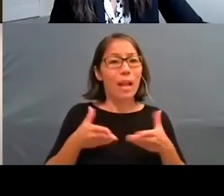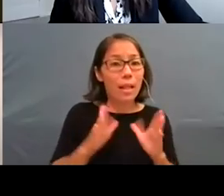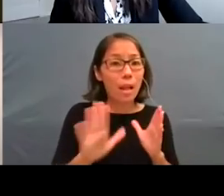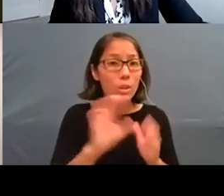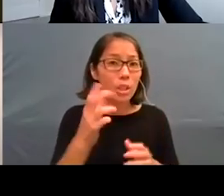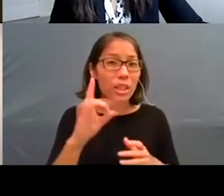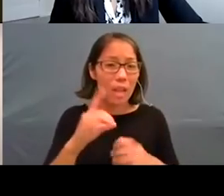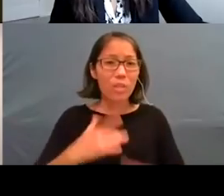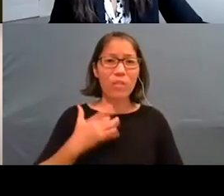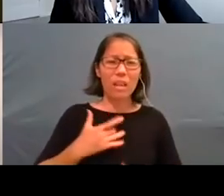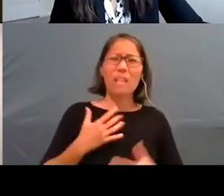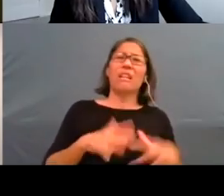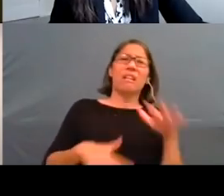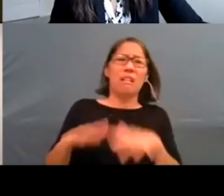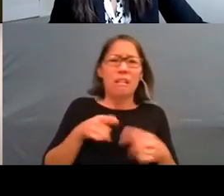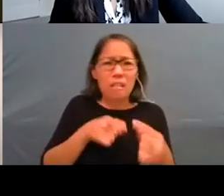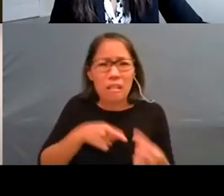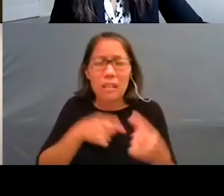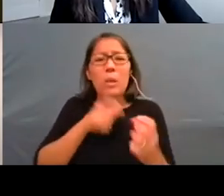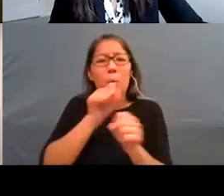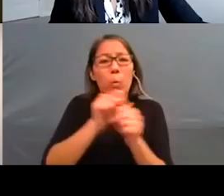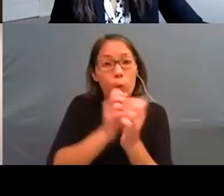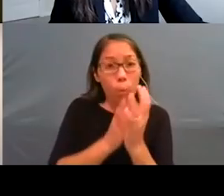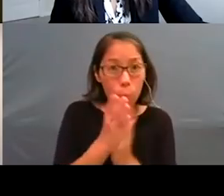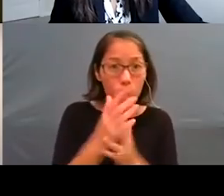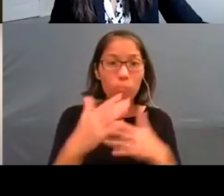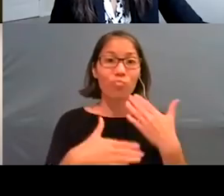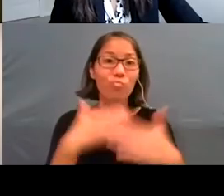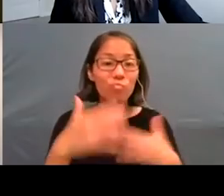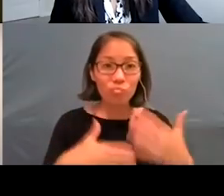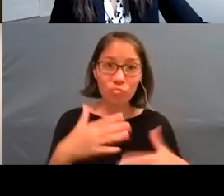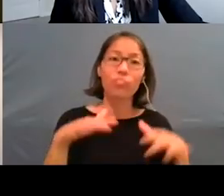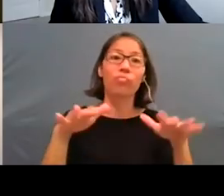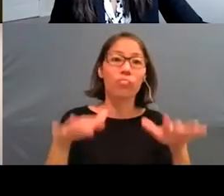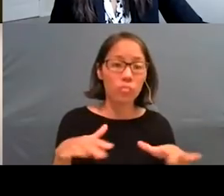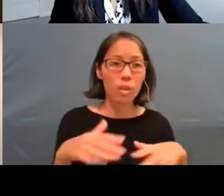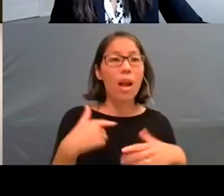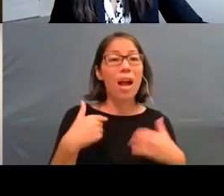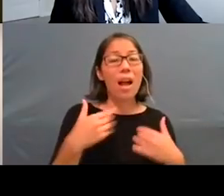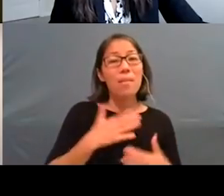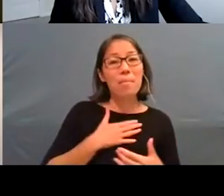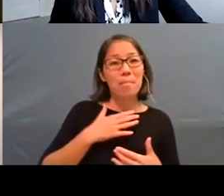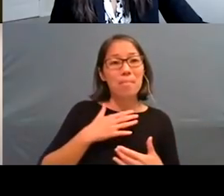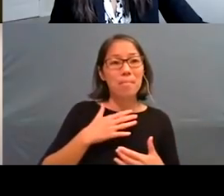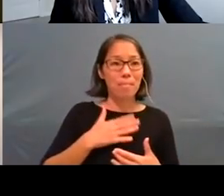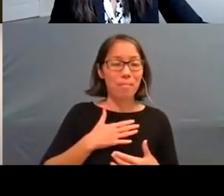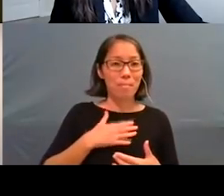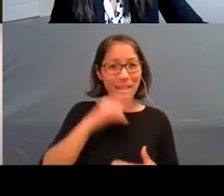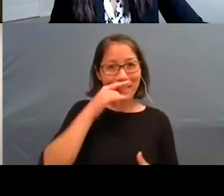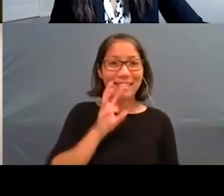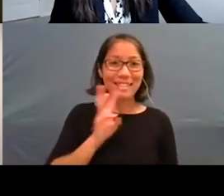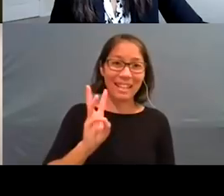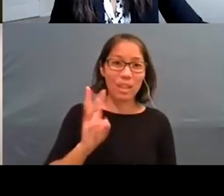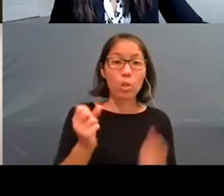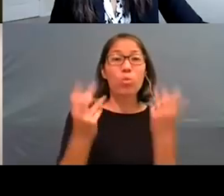to feel that and to work through it. And I know they're like hearing a lot, I have a six-year-old, like too much screen time and stuff, and it